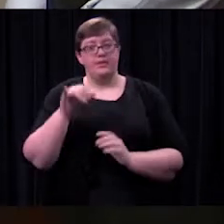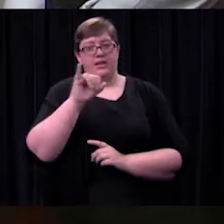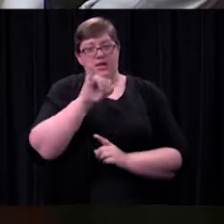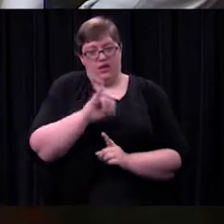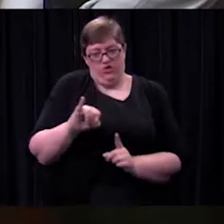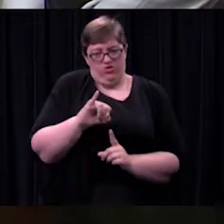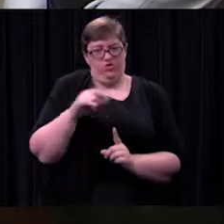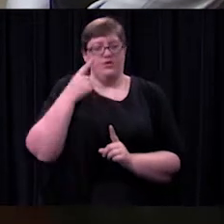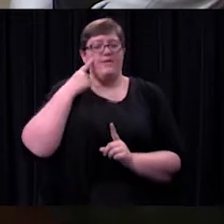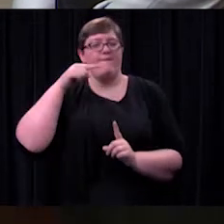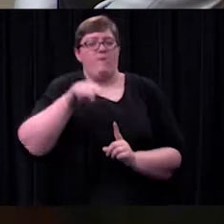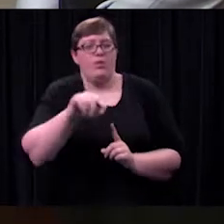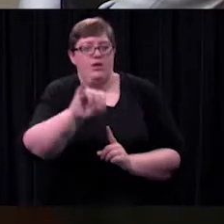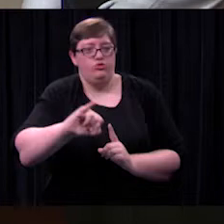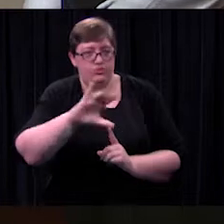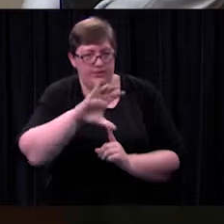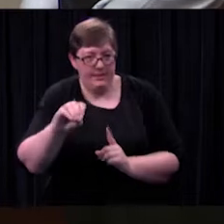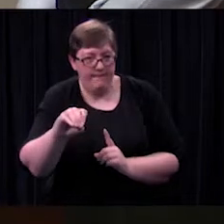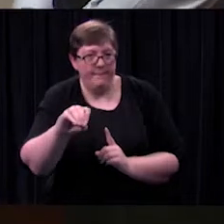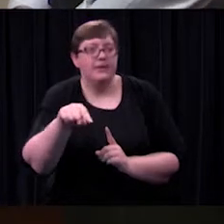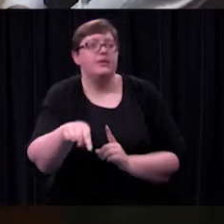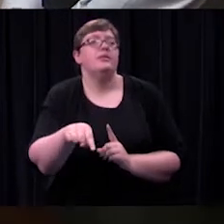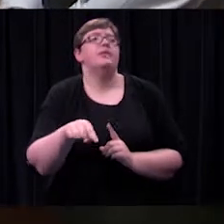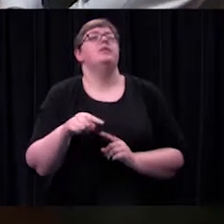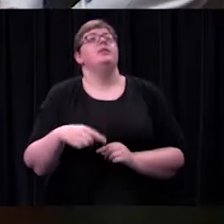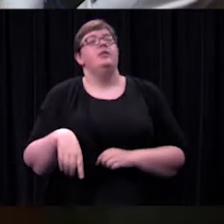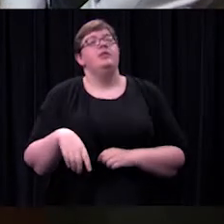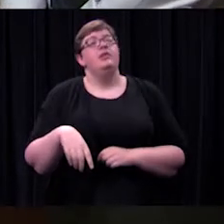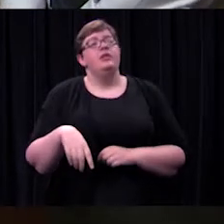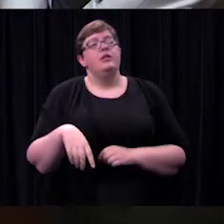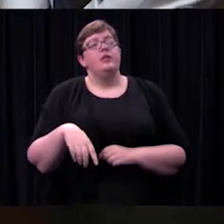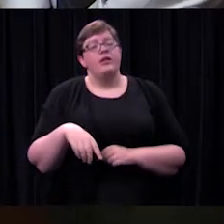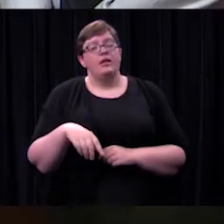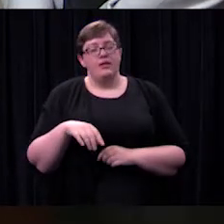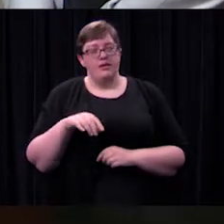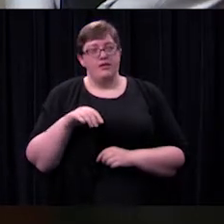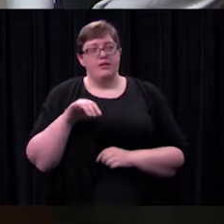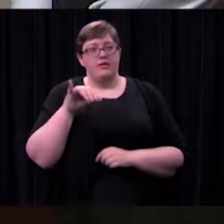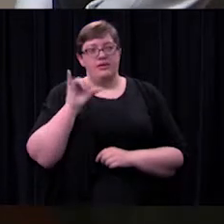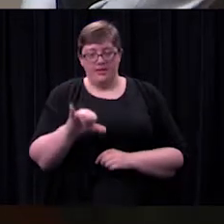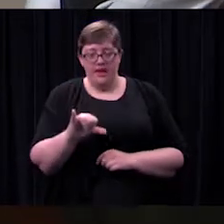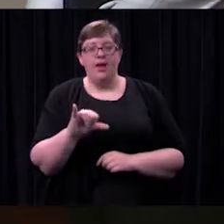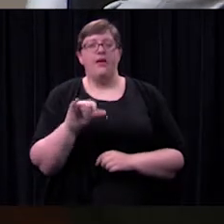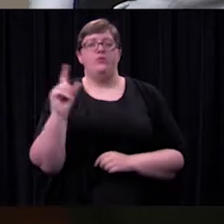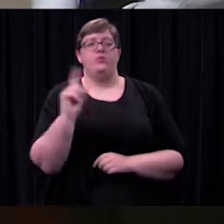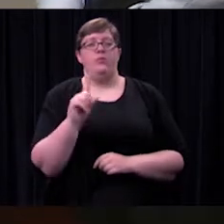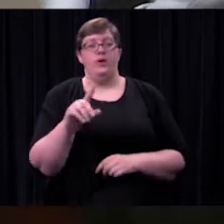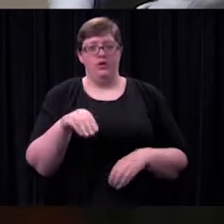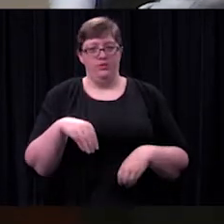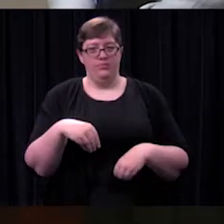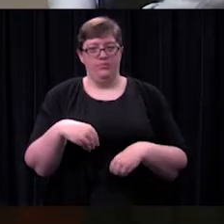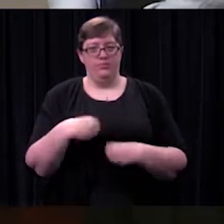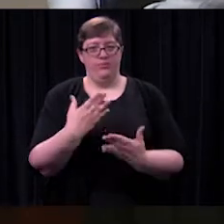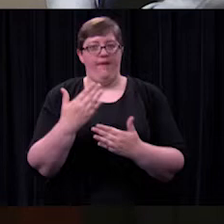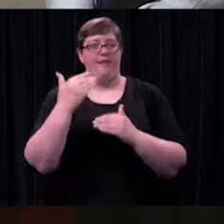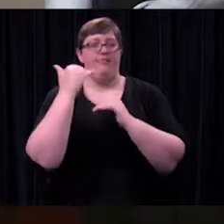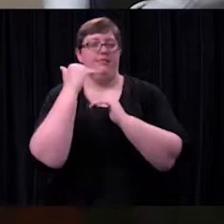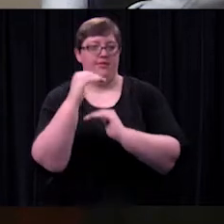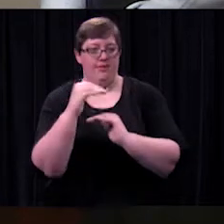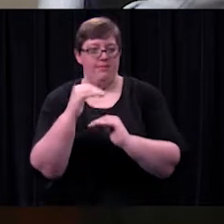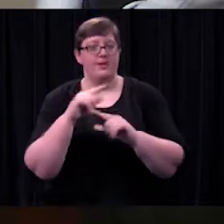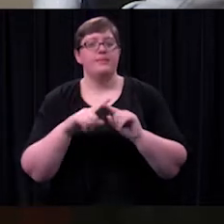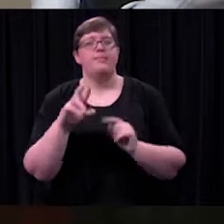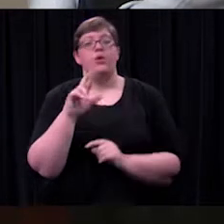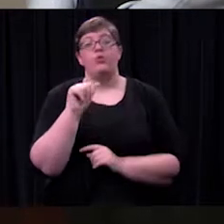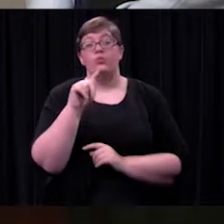insurance companies. And that is where they're offering limits, but the rates that they're